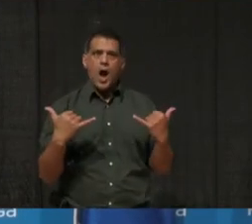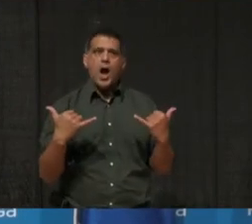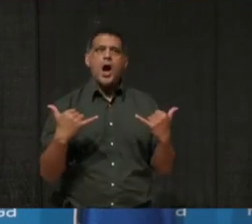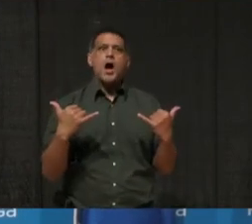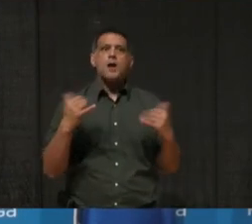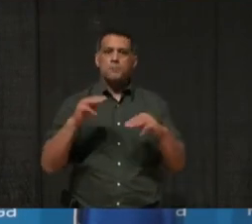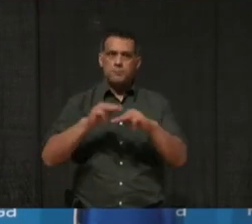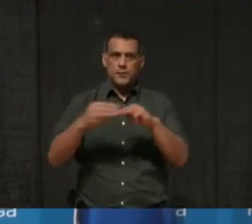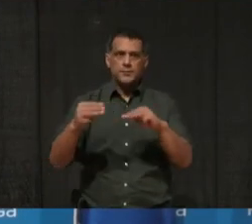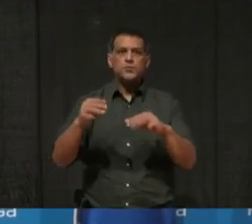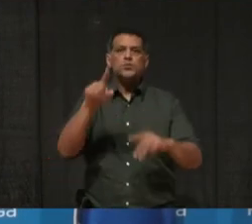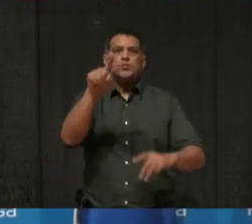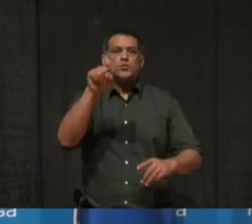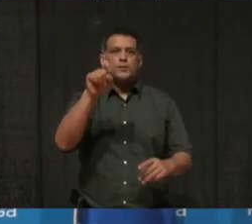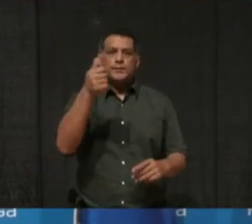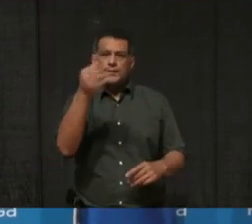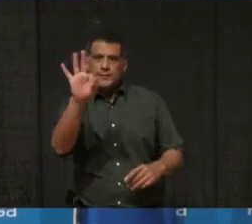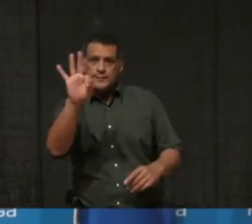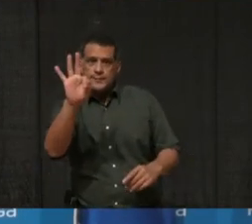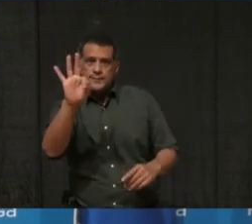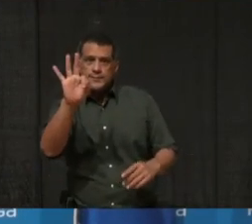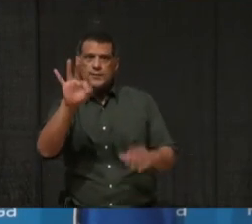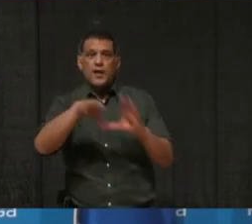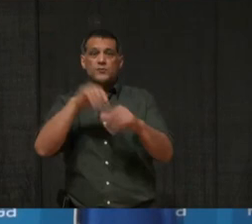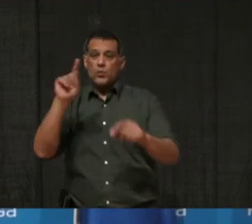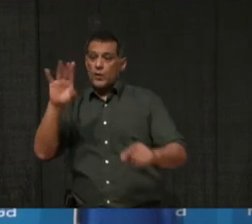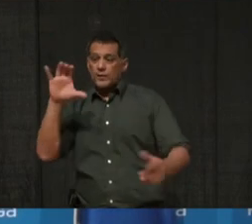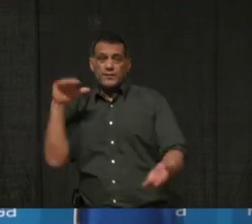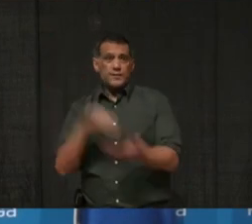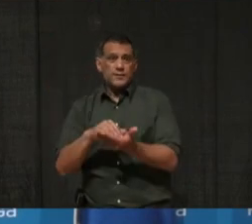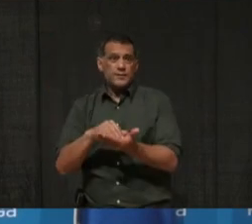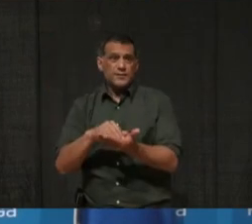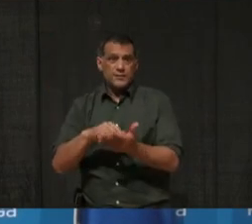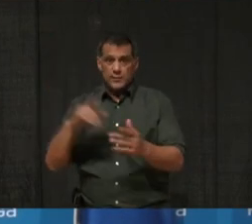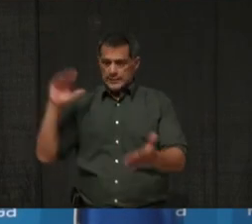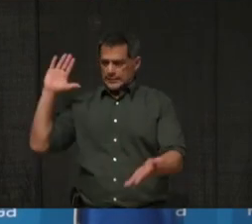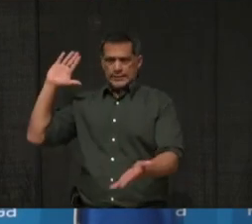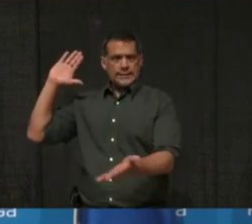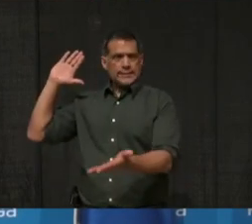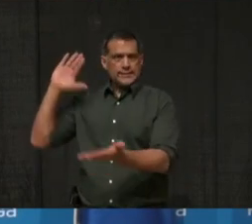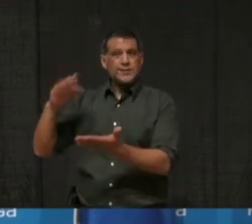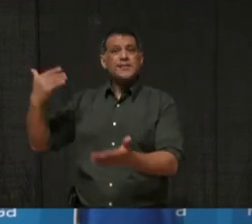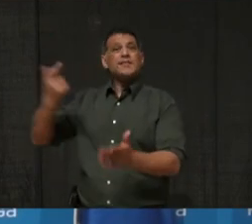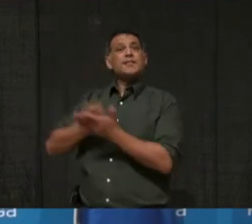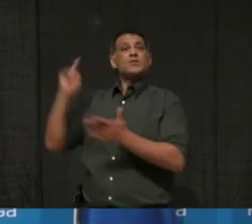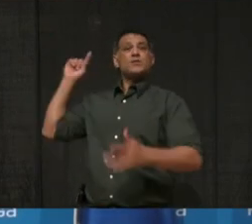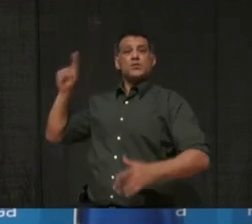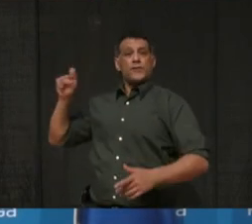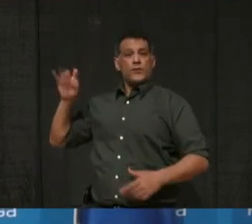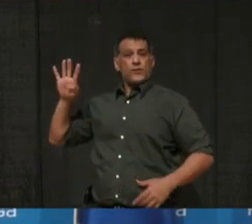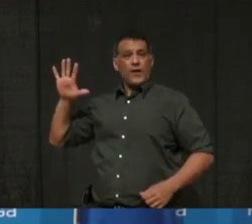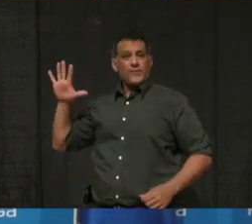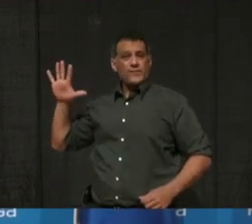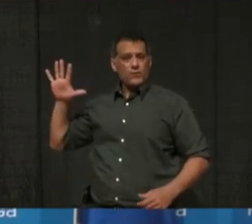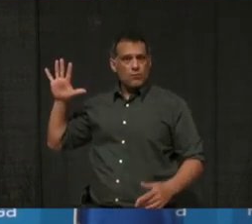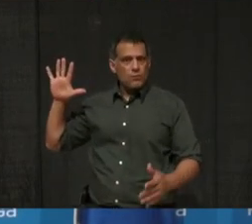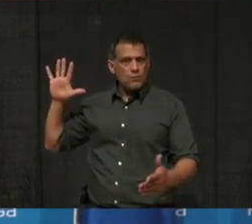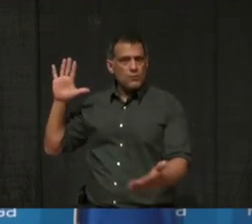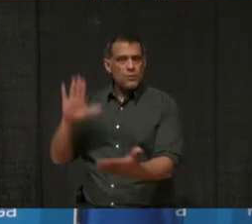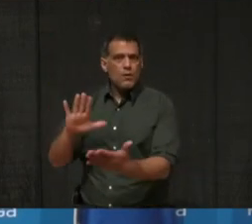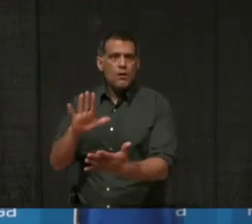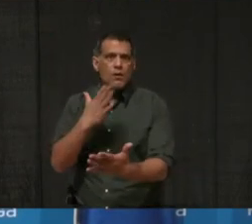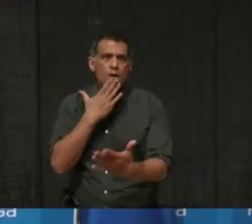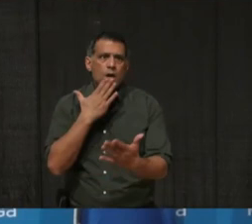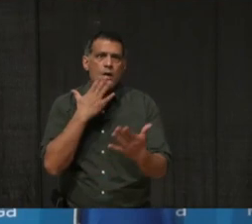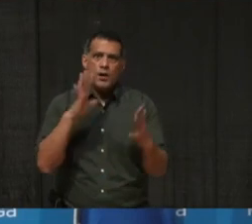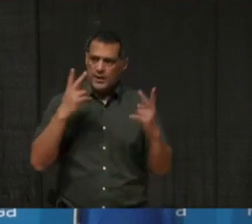119 cases per 100,000, and that is down from 145 just a week ago. We are beginning to see